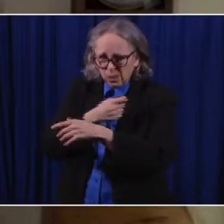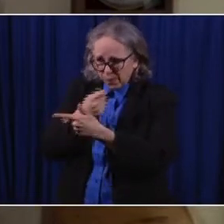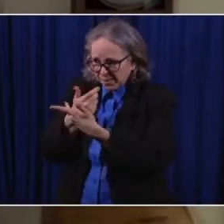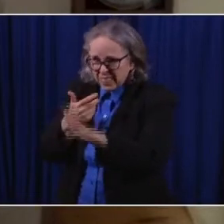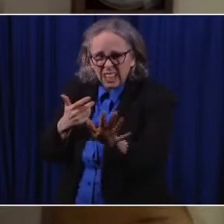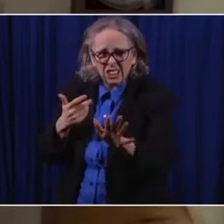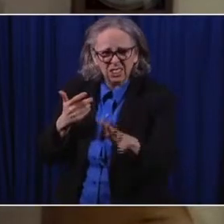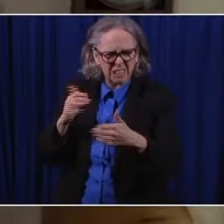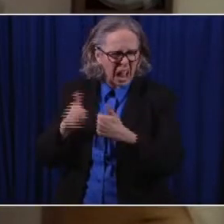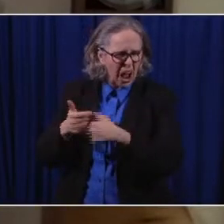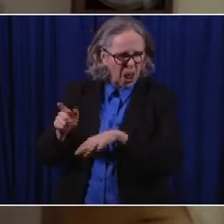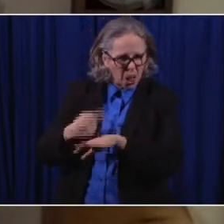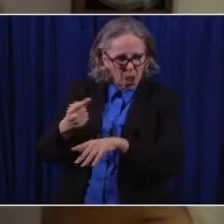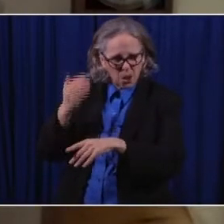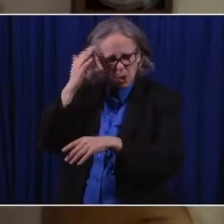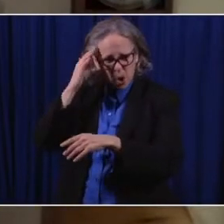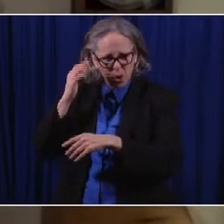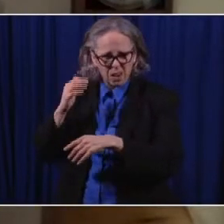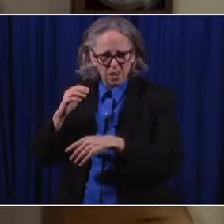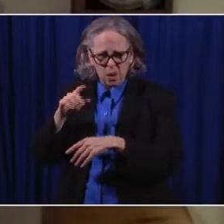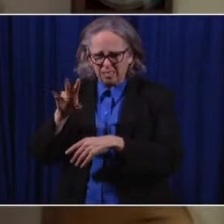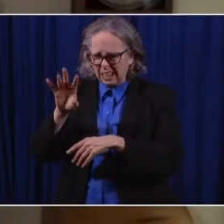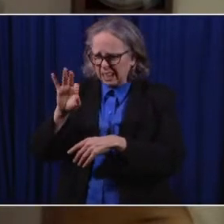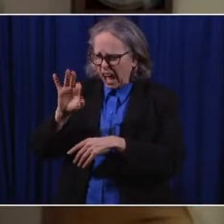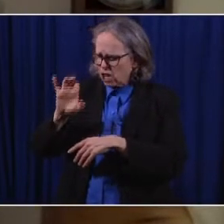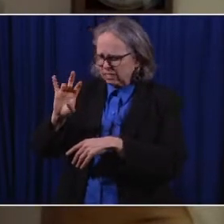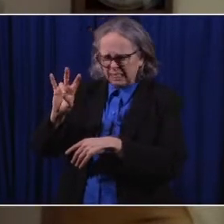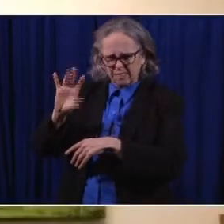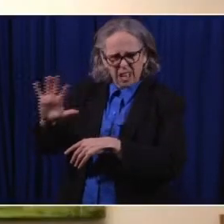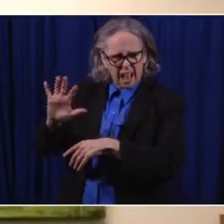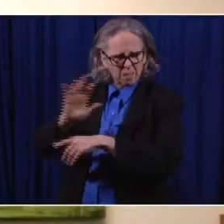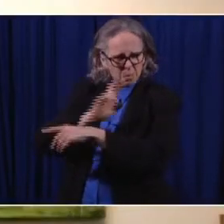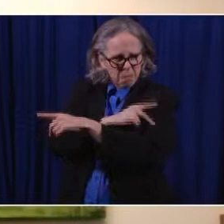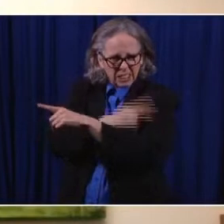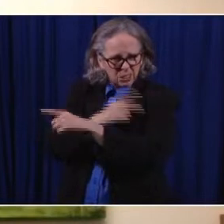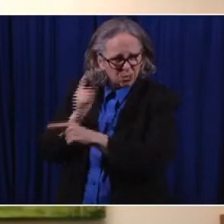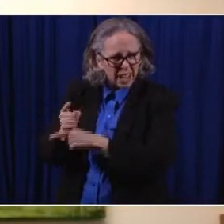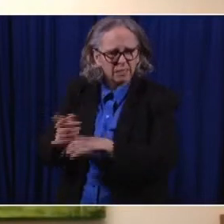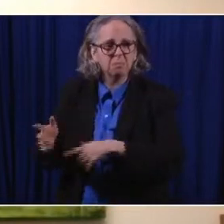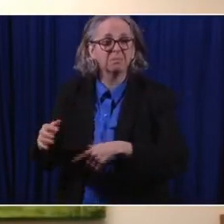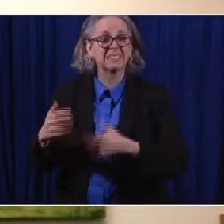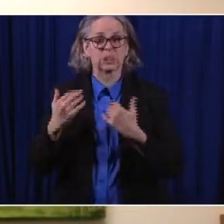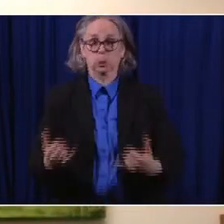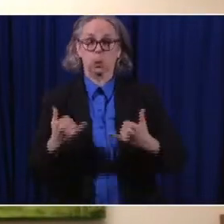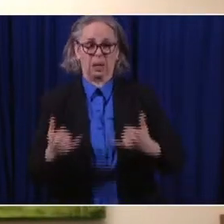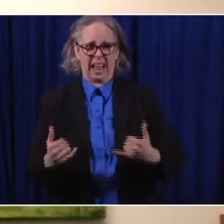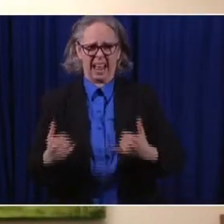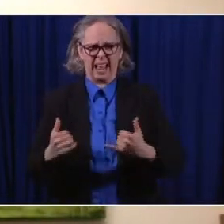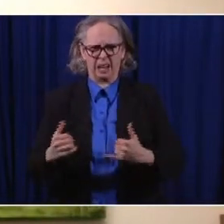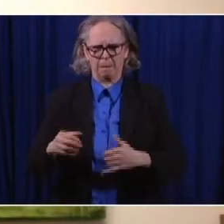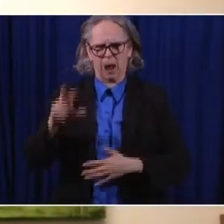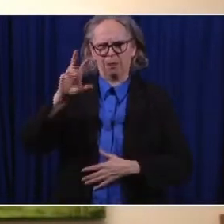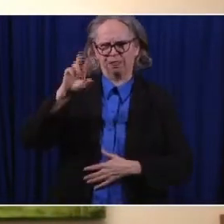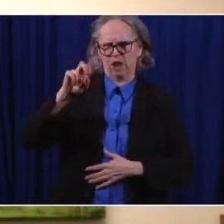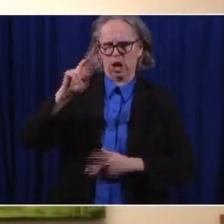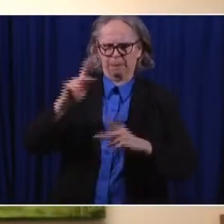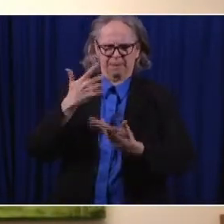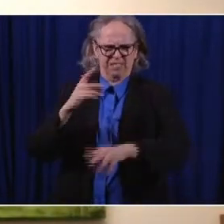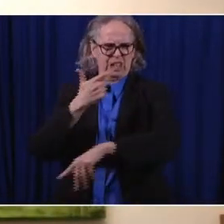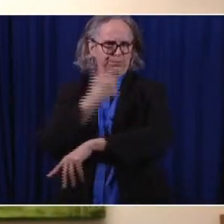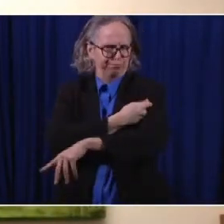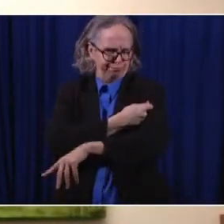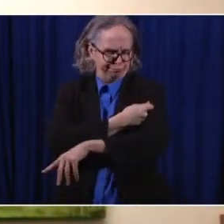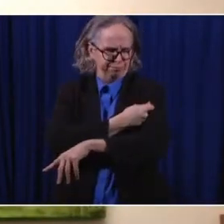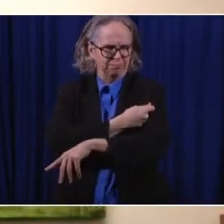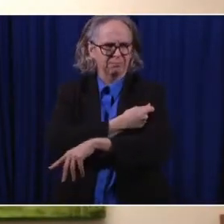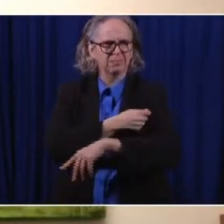975, or do you have any idea? We vaccinated over 30 people so far today. I believe our plan is to